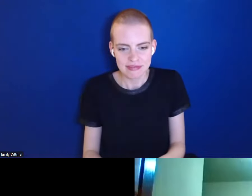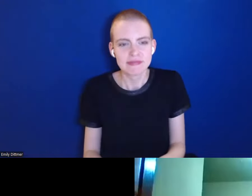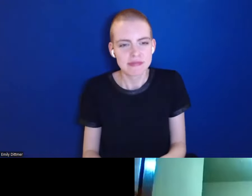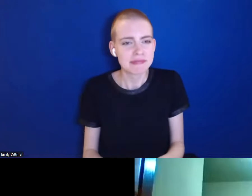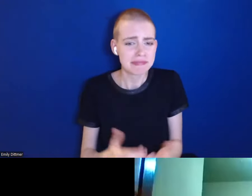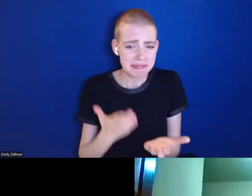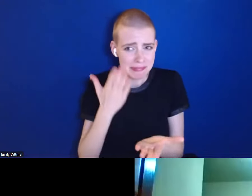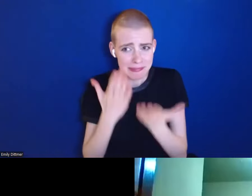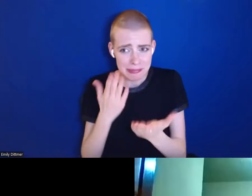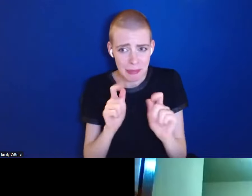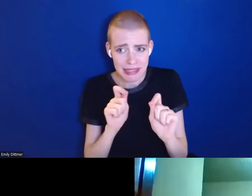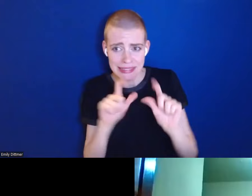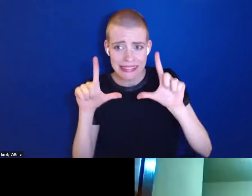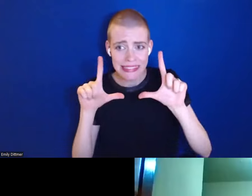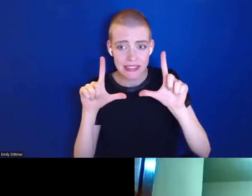more questions.